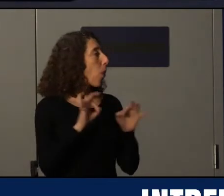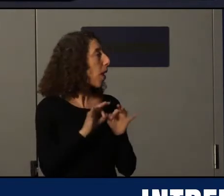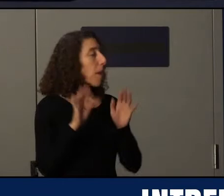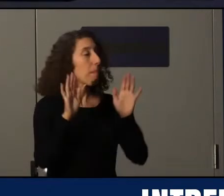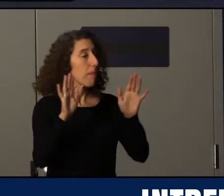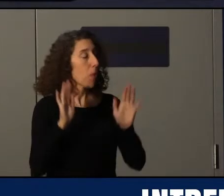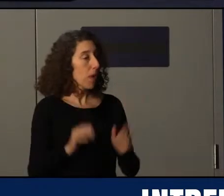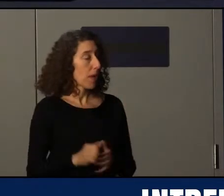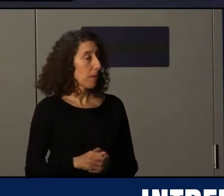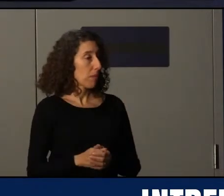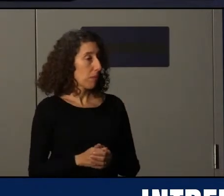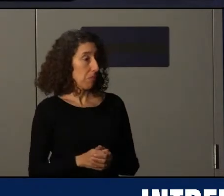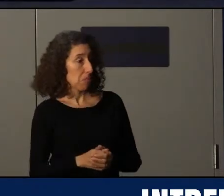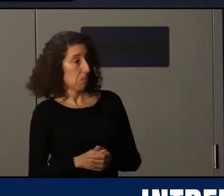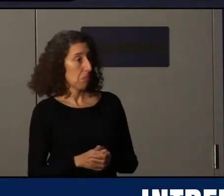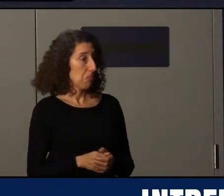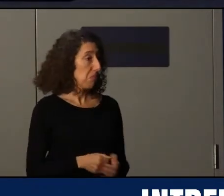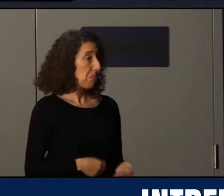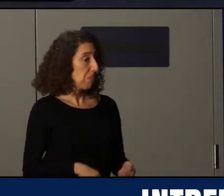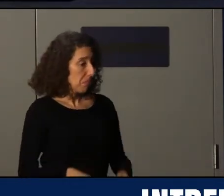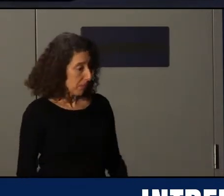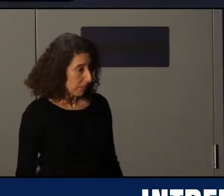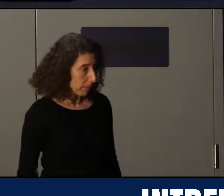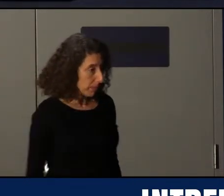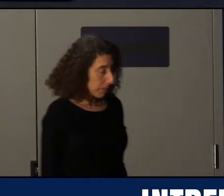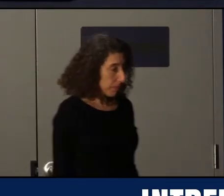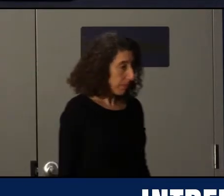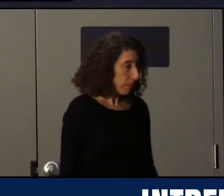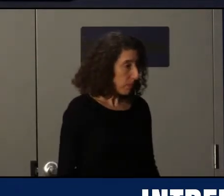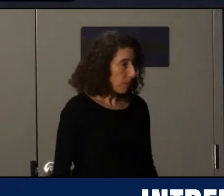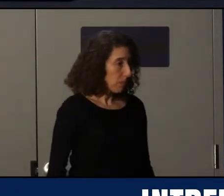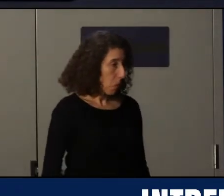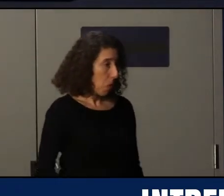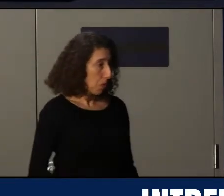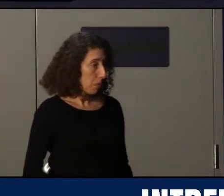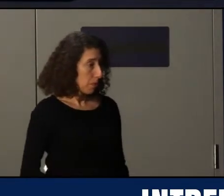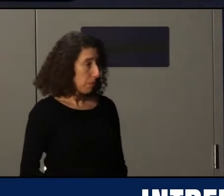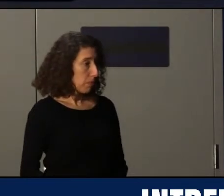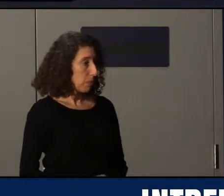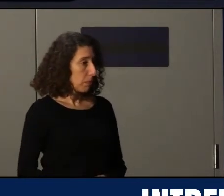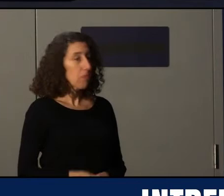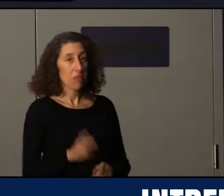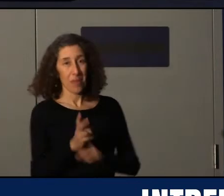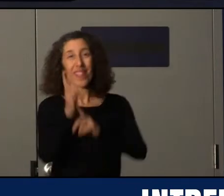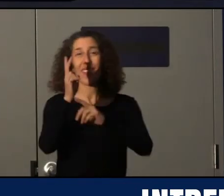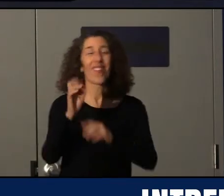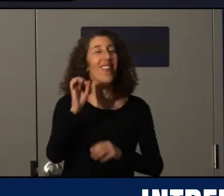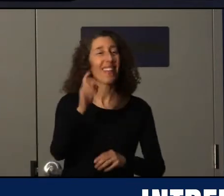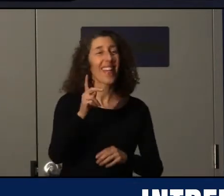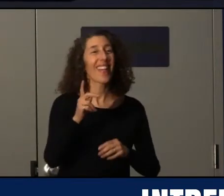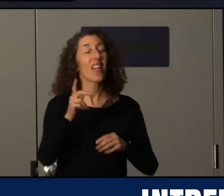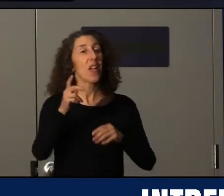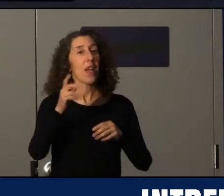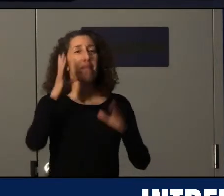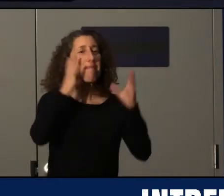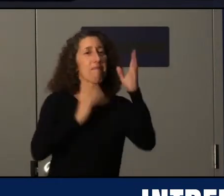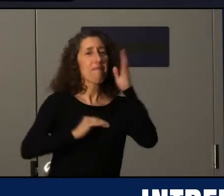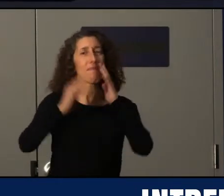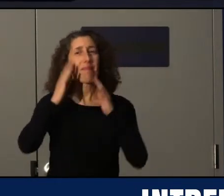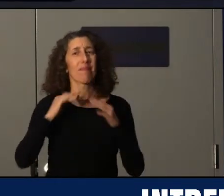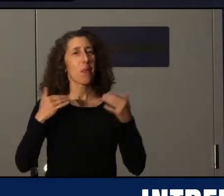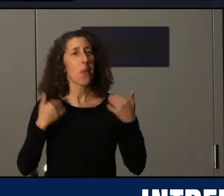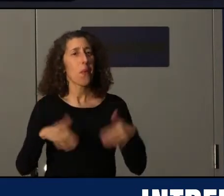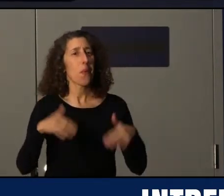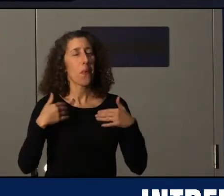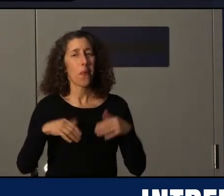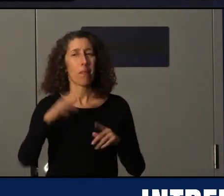Okay, so I've got one more basic question, and then we'll go out to the crowd here. But with all these experiences that you've had in space and